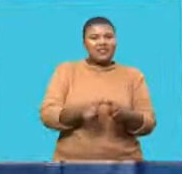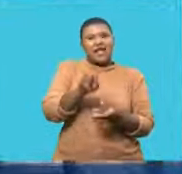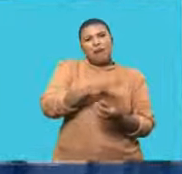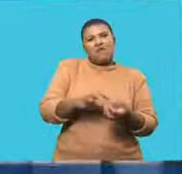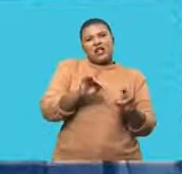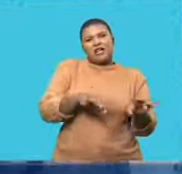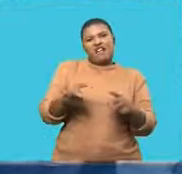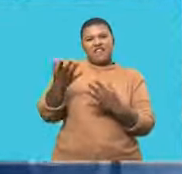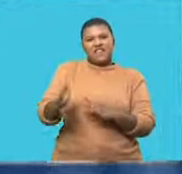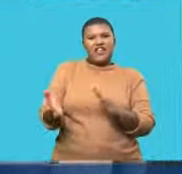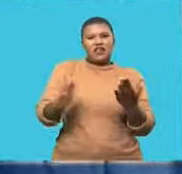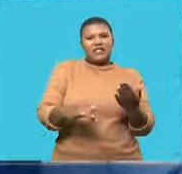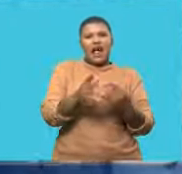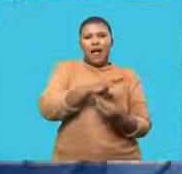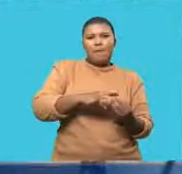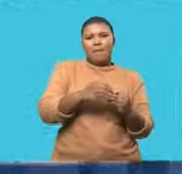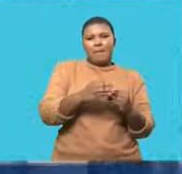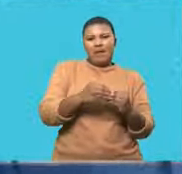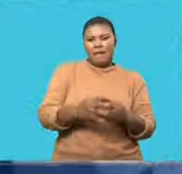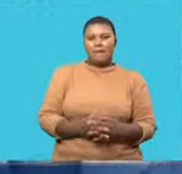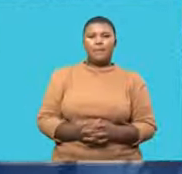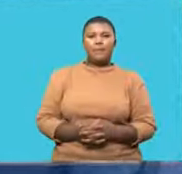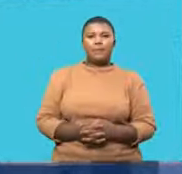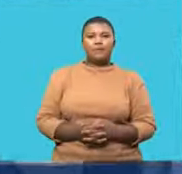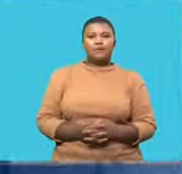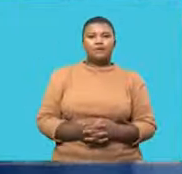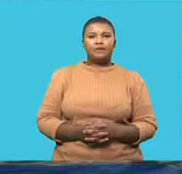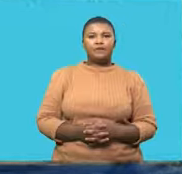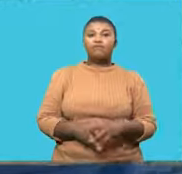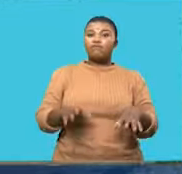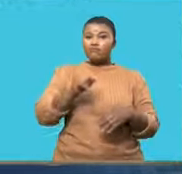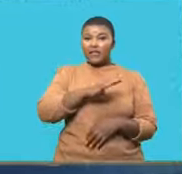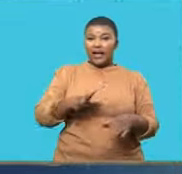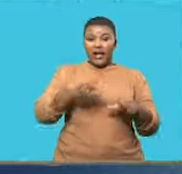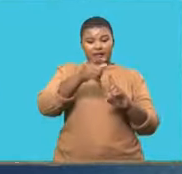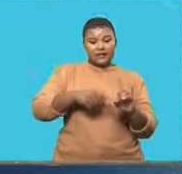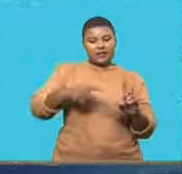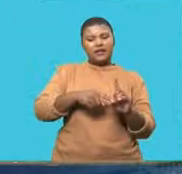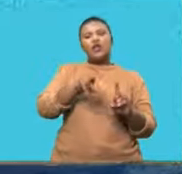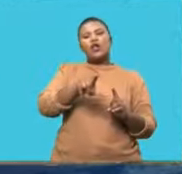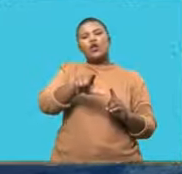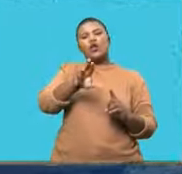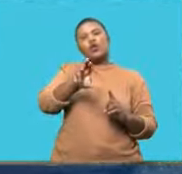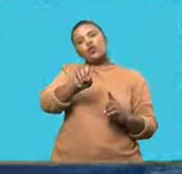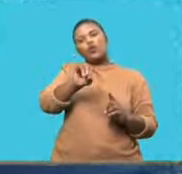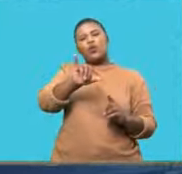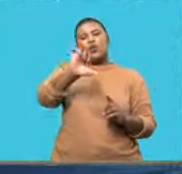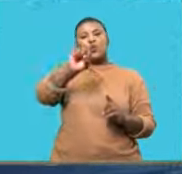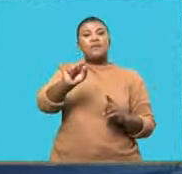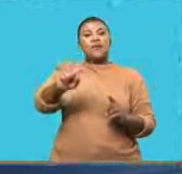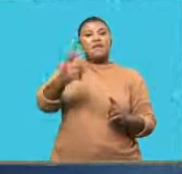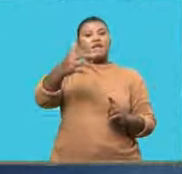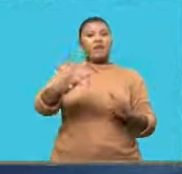bona tshwaetsong ya lefu la kankere. Councillor ya Ward 7 e leng Louis Solomons o bolela ha